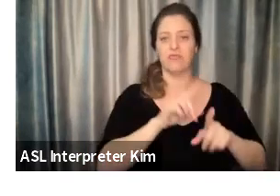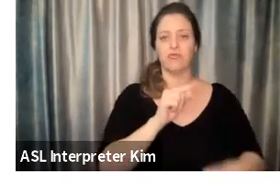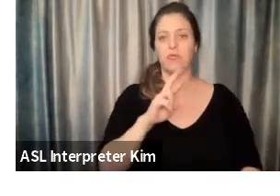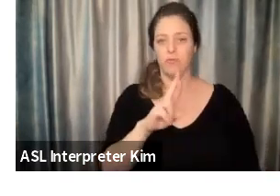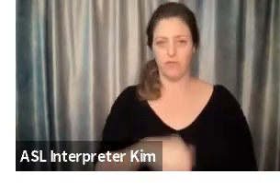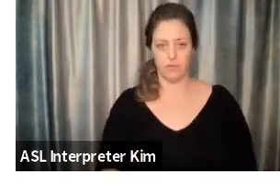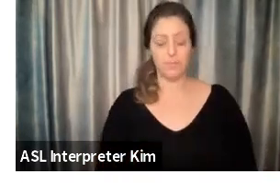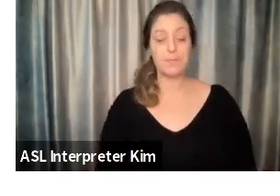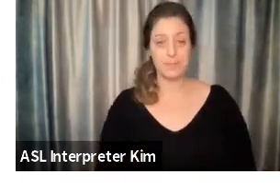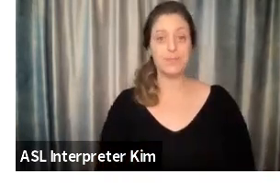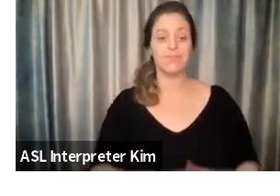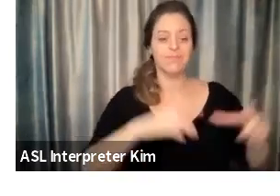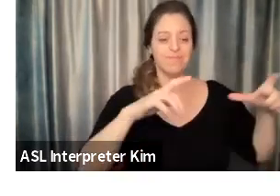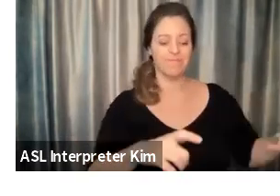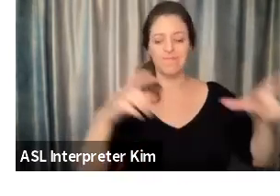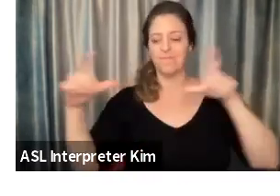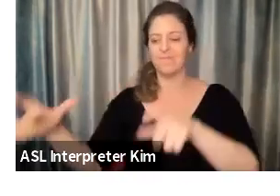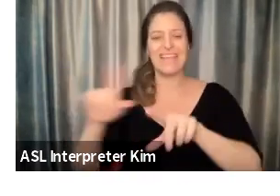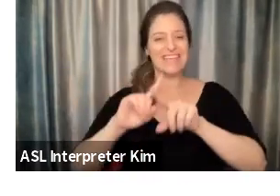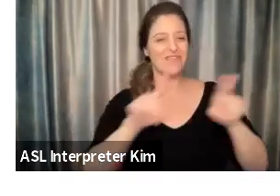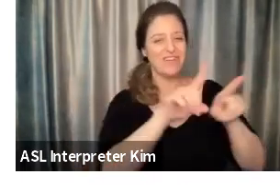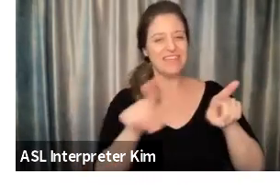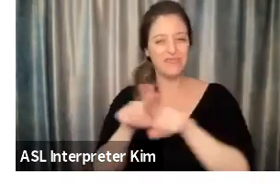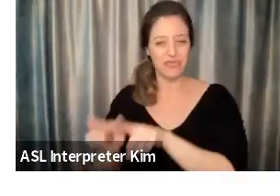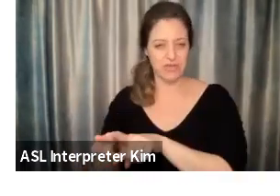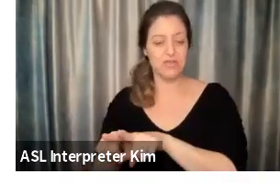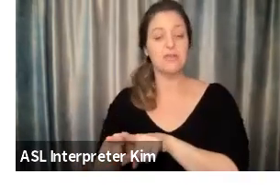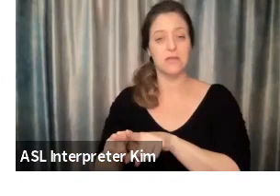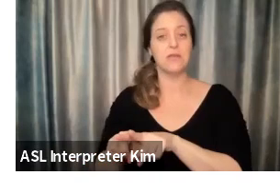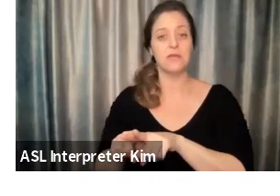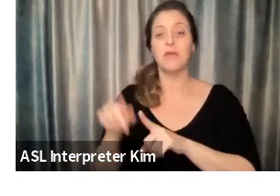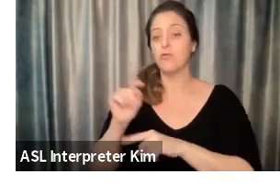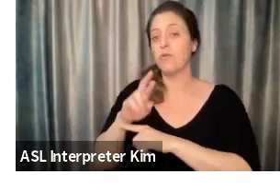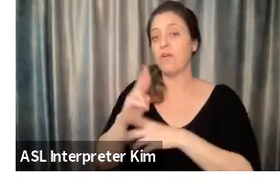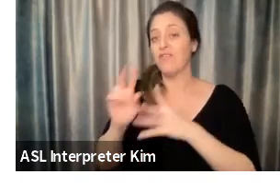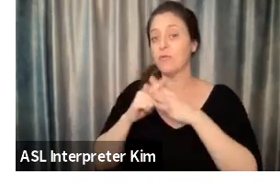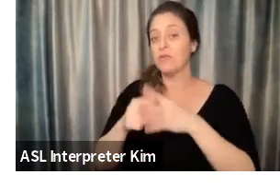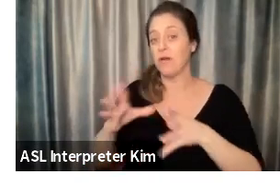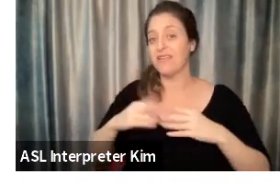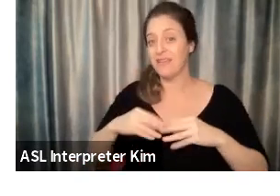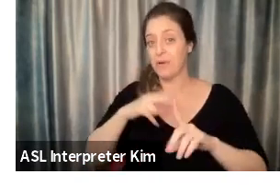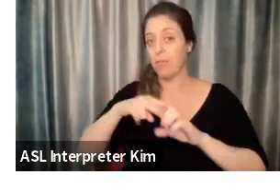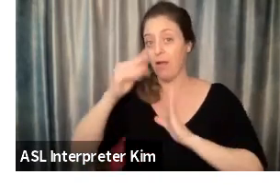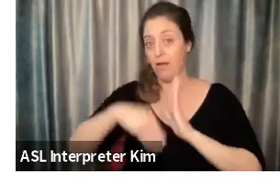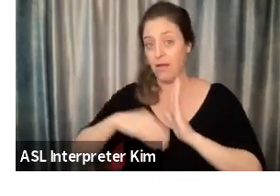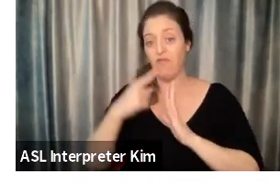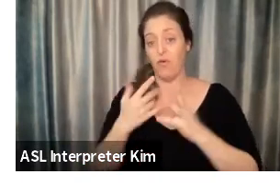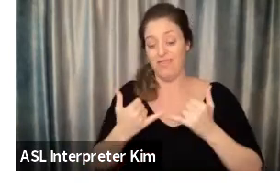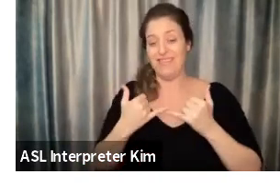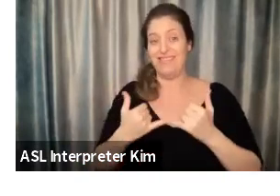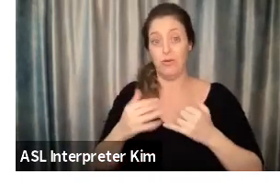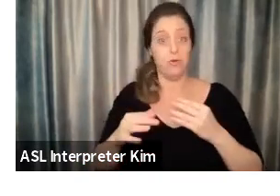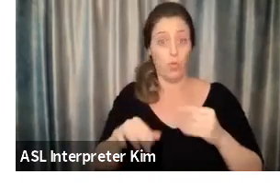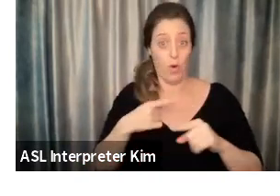from one school district to another. Twin Rivers started accepting applications also for this coming up year as of